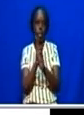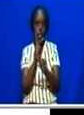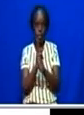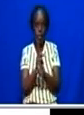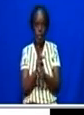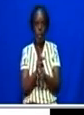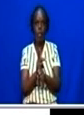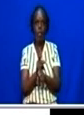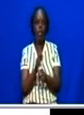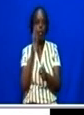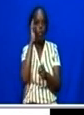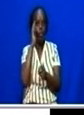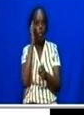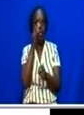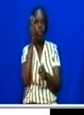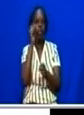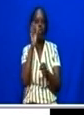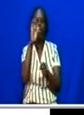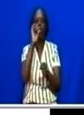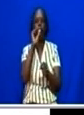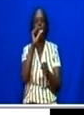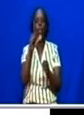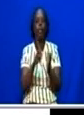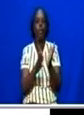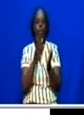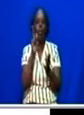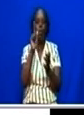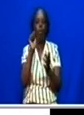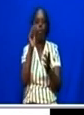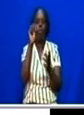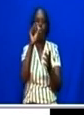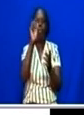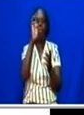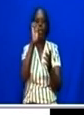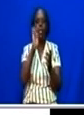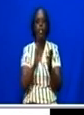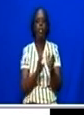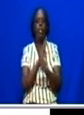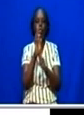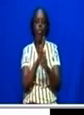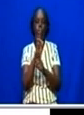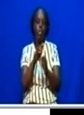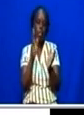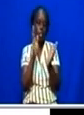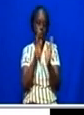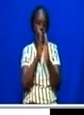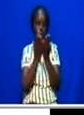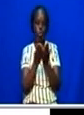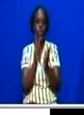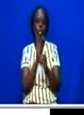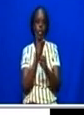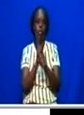Outline four purposes of a trial balance as used in bookkeeping. The award of marks is